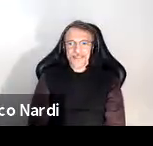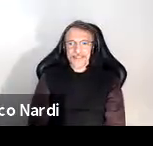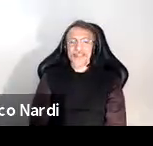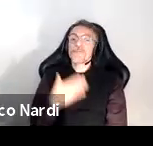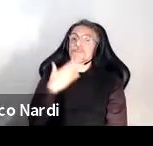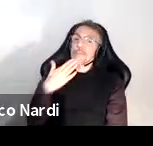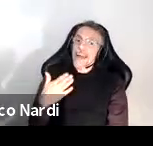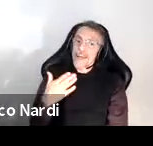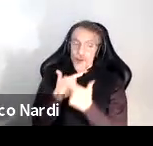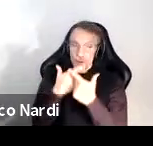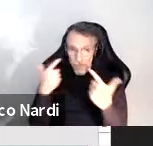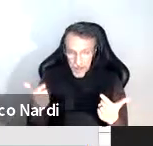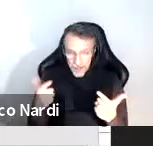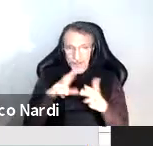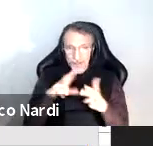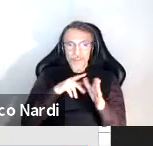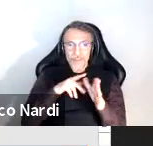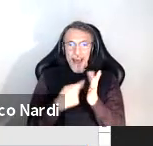Thank you very much, Farai.